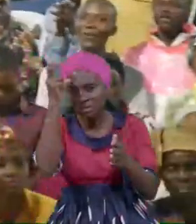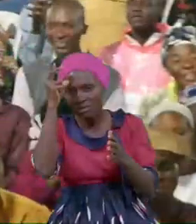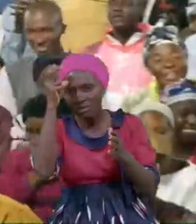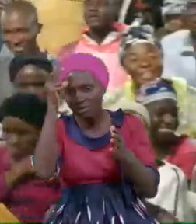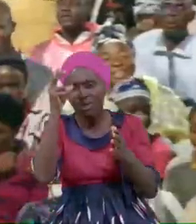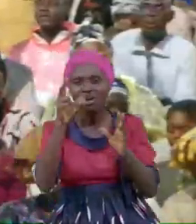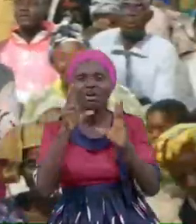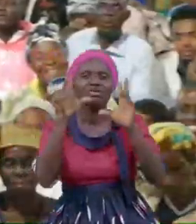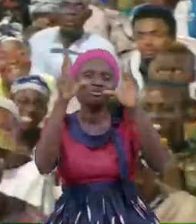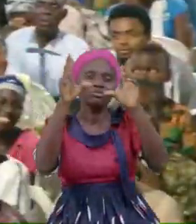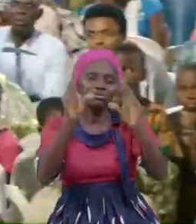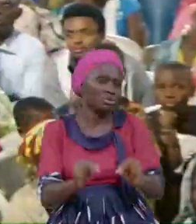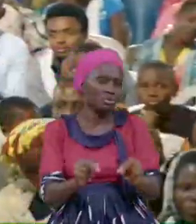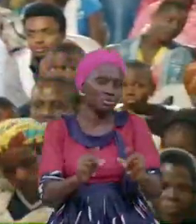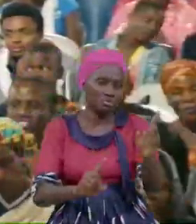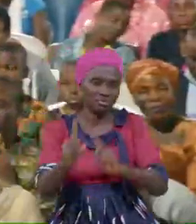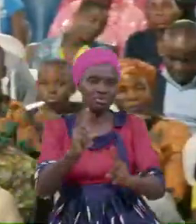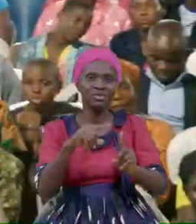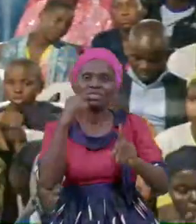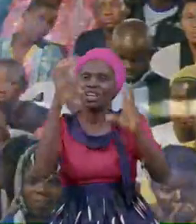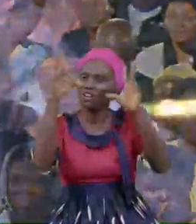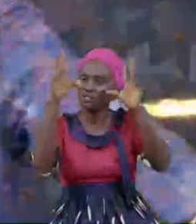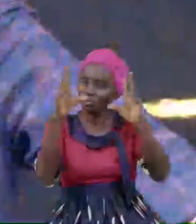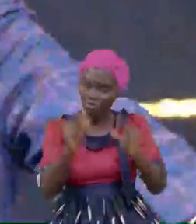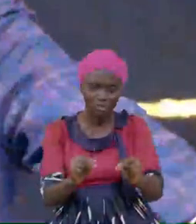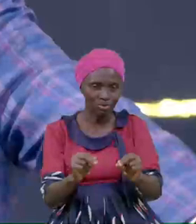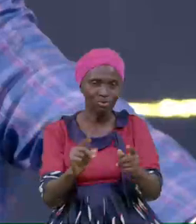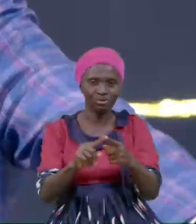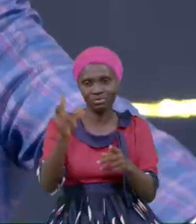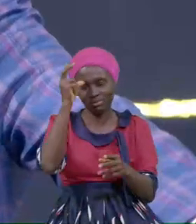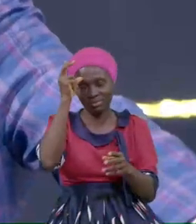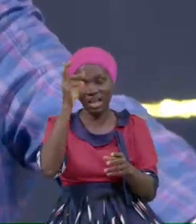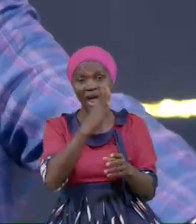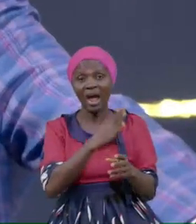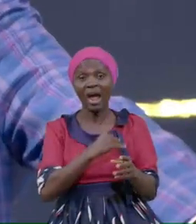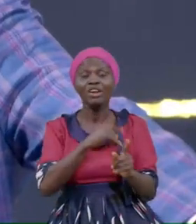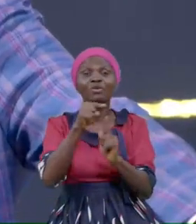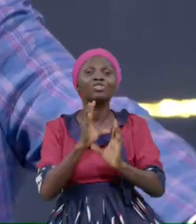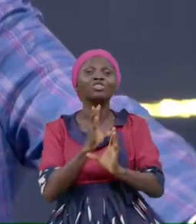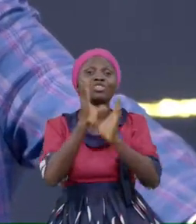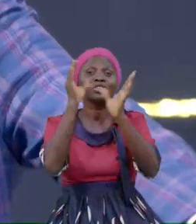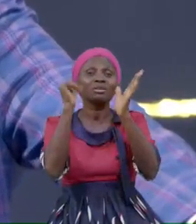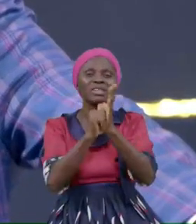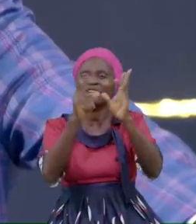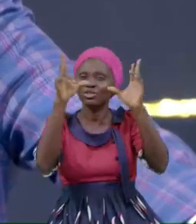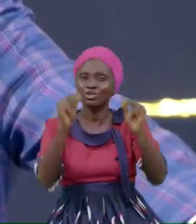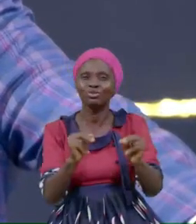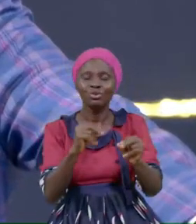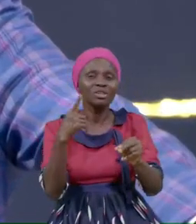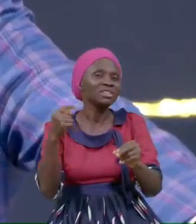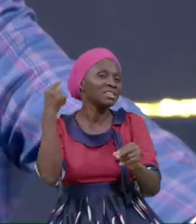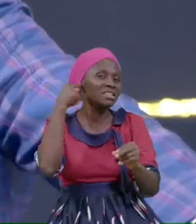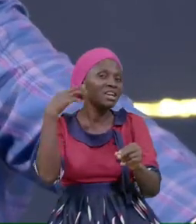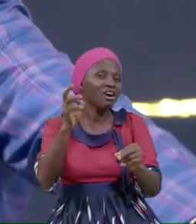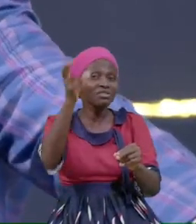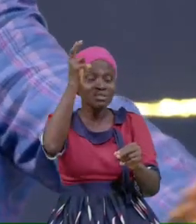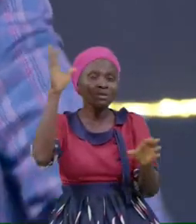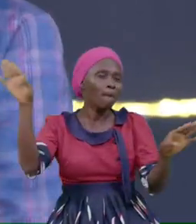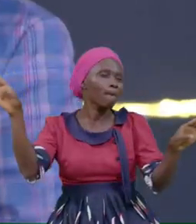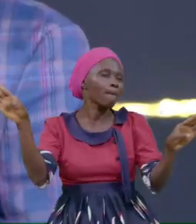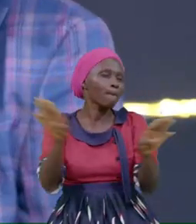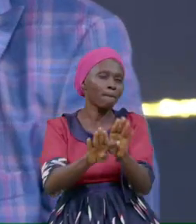And when you say that, it will almost deafen the ear of the devil. You've never said a kind of no like that before,